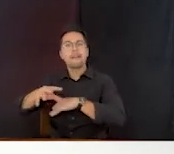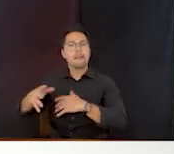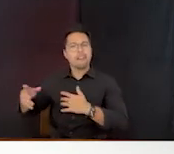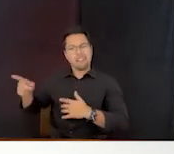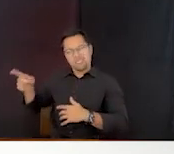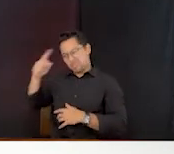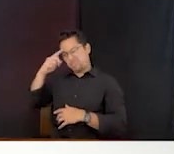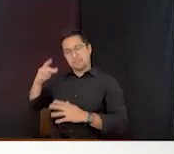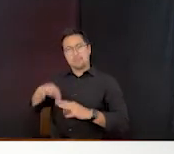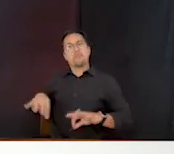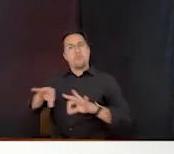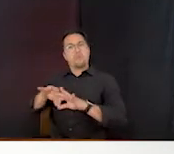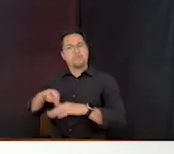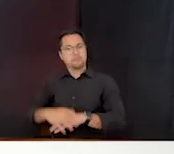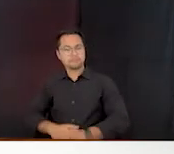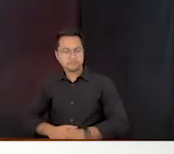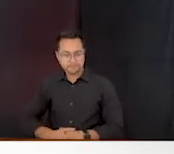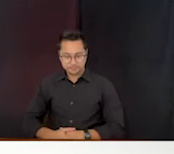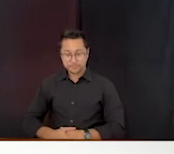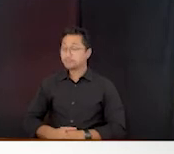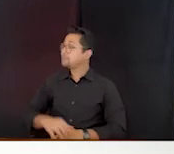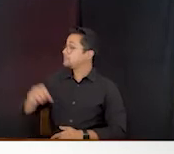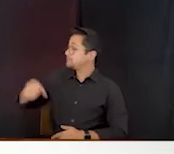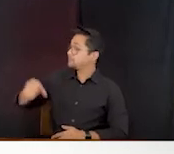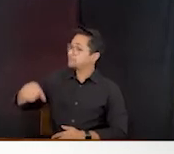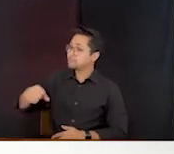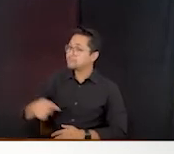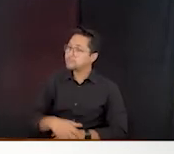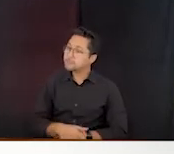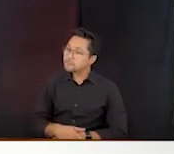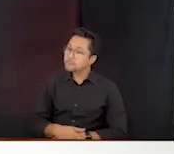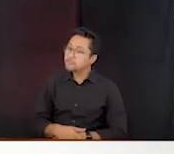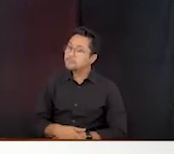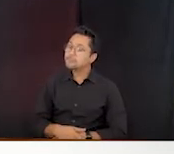feel are important. Yeah, so,